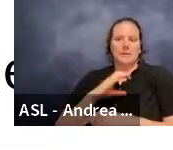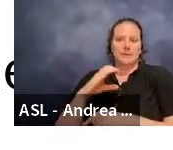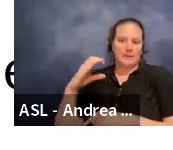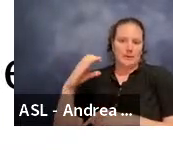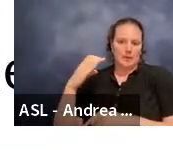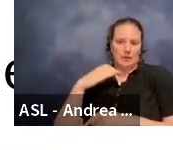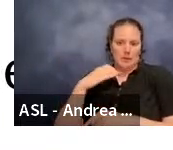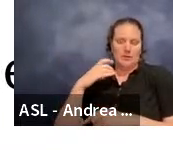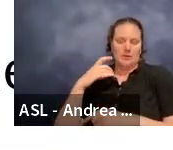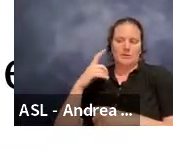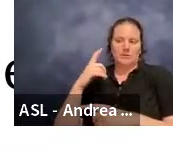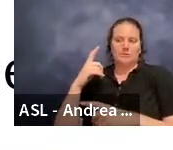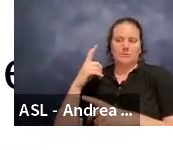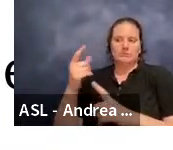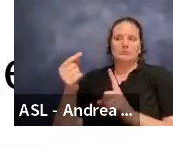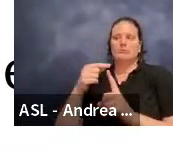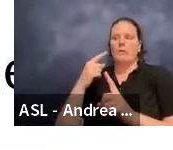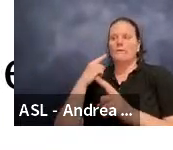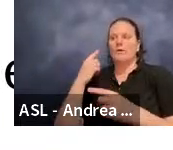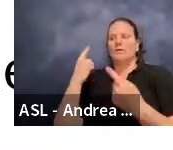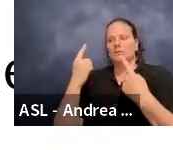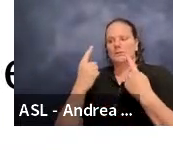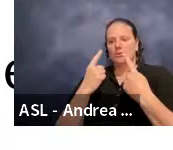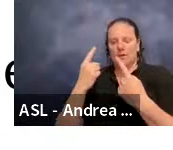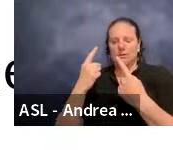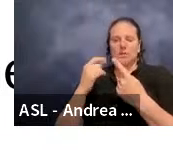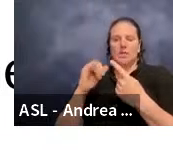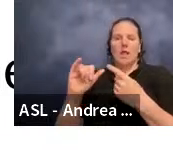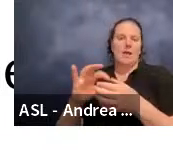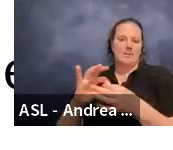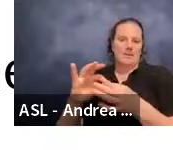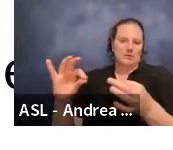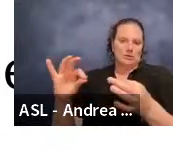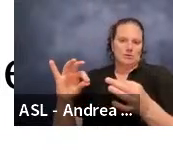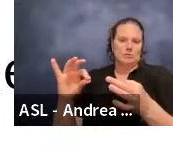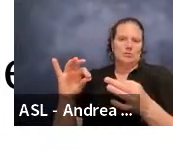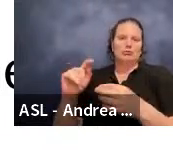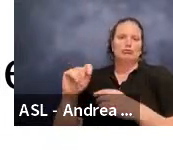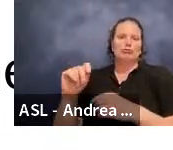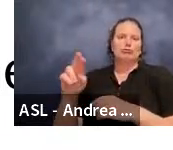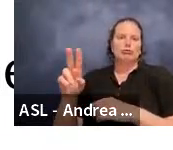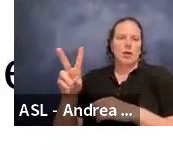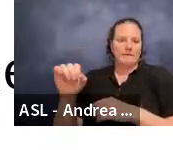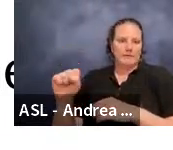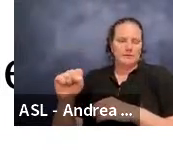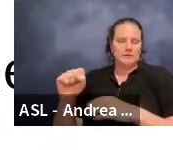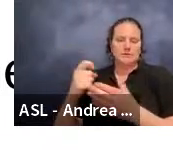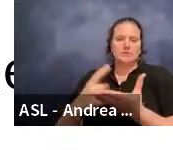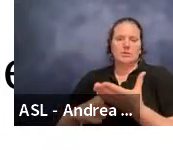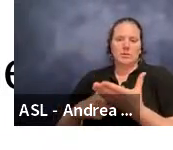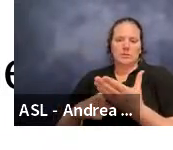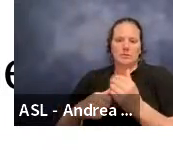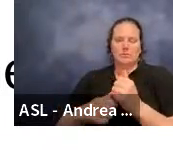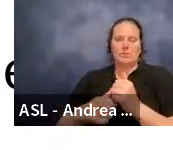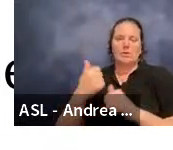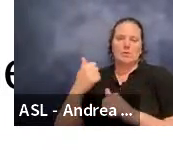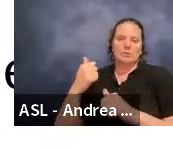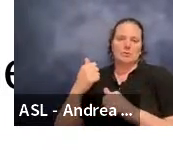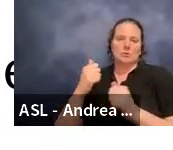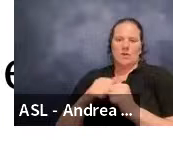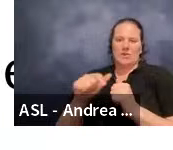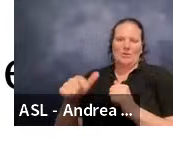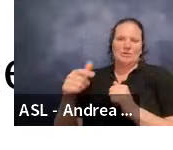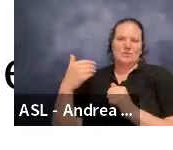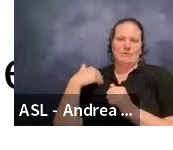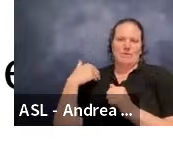have come around for consideration. And as I mentioned, Travis largely talked through these a little bit